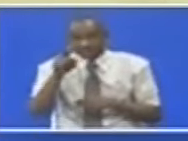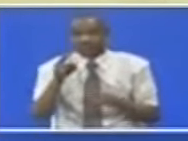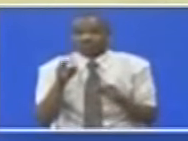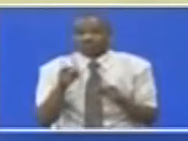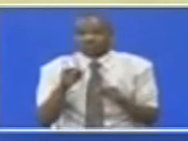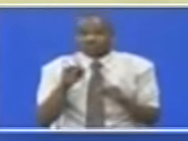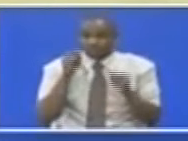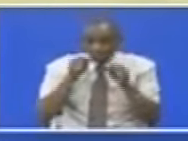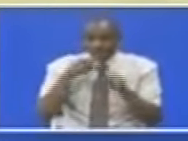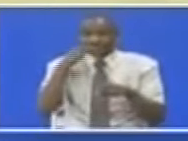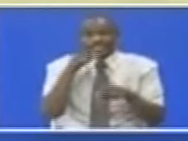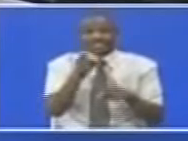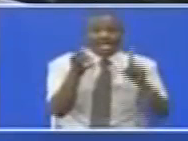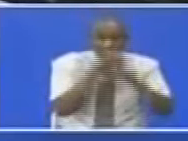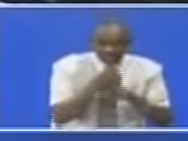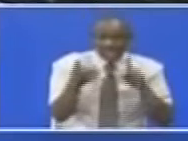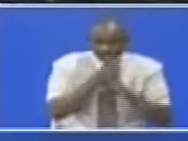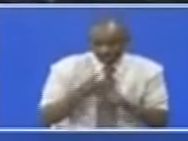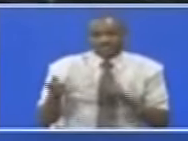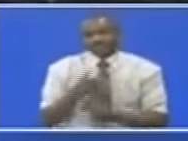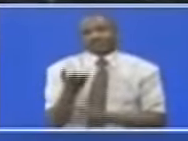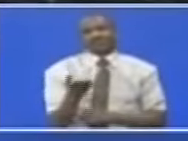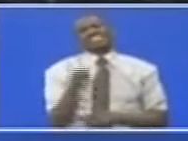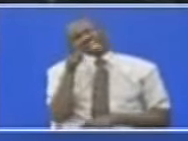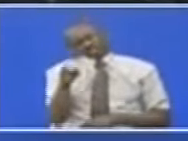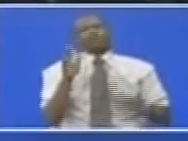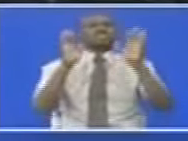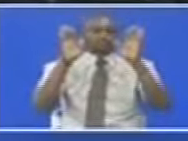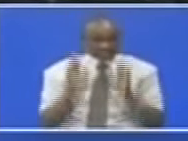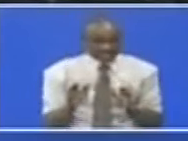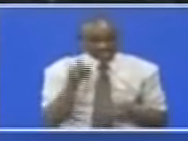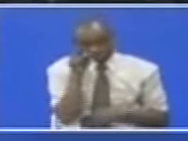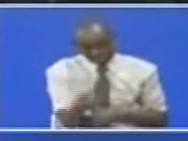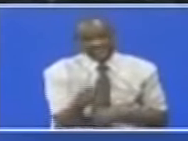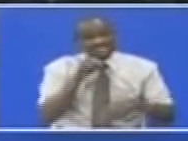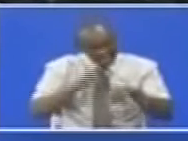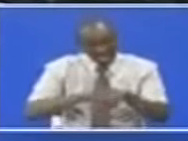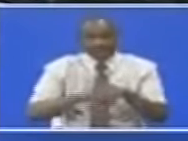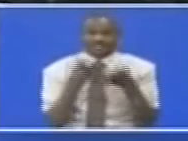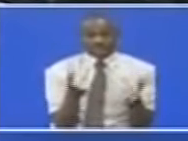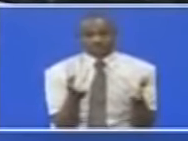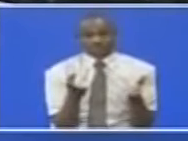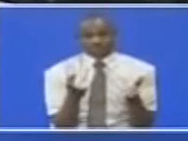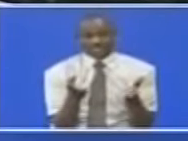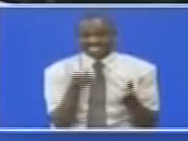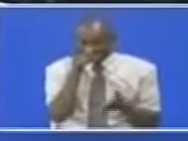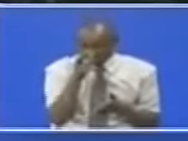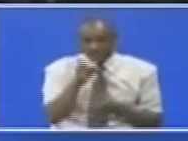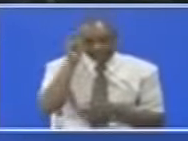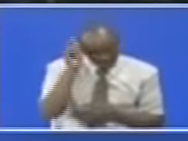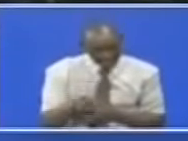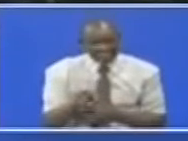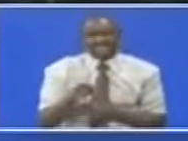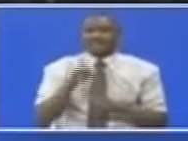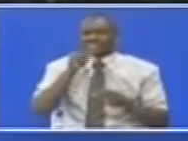that this has been done, this has not been done. That is very necessary in today's time and age. And actually, it should have